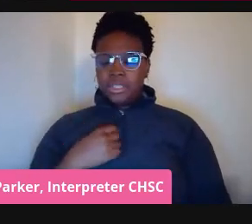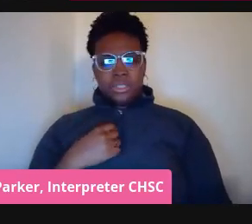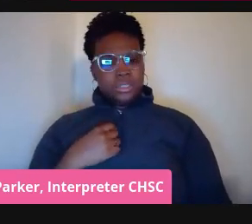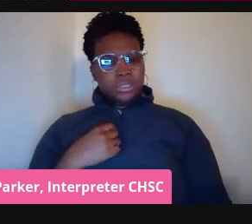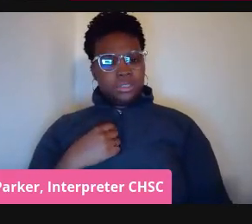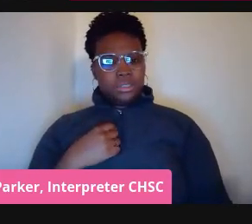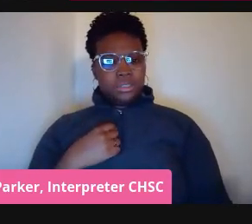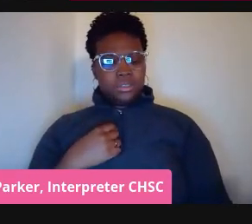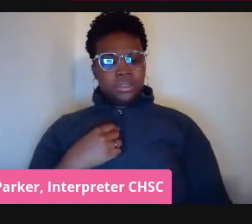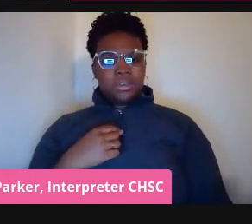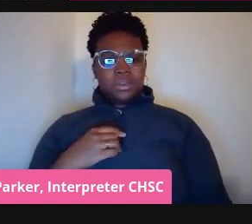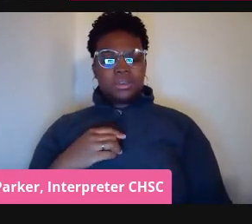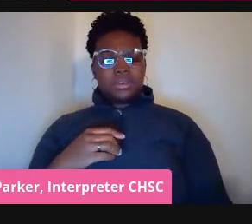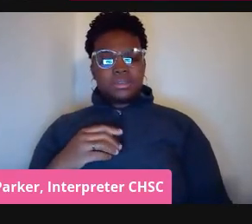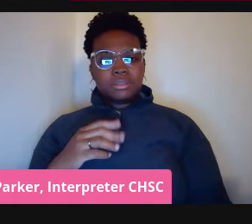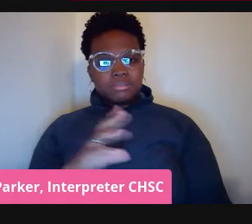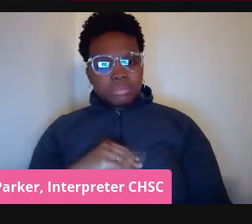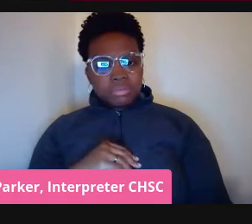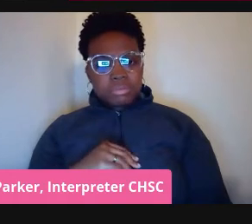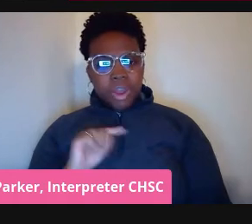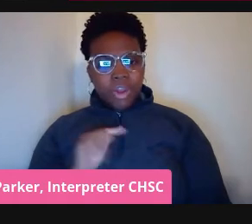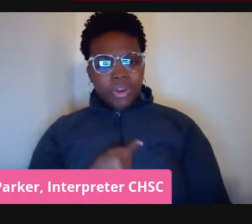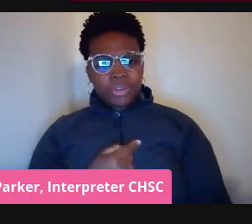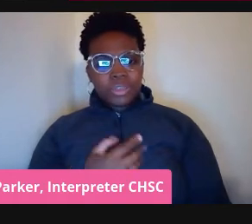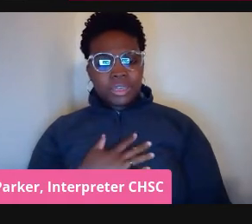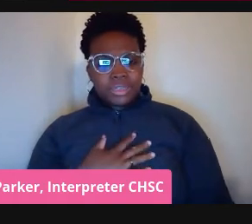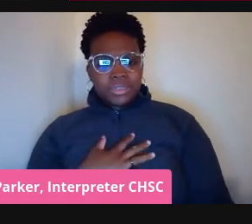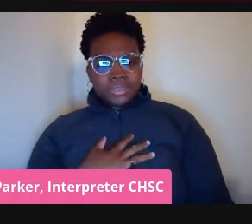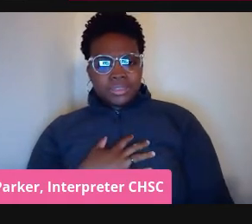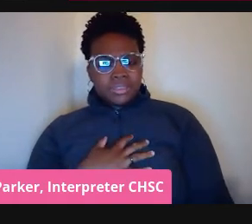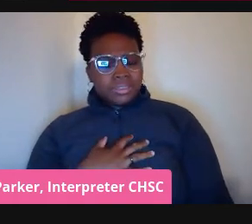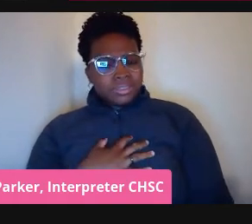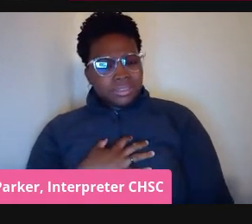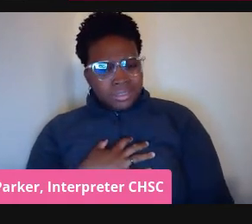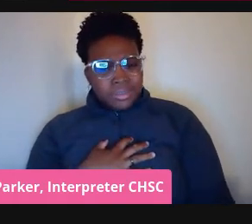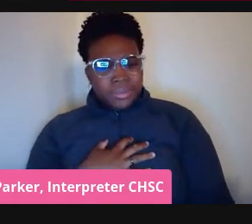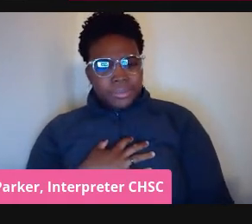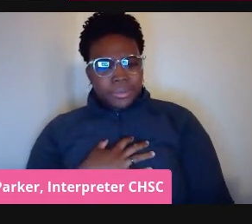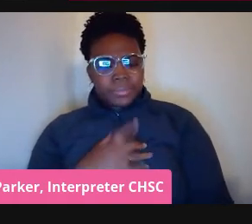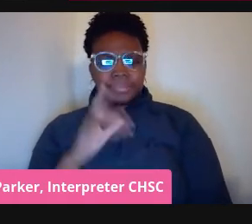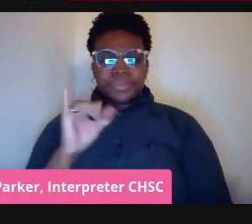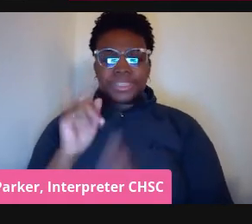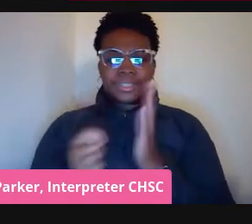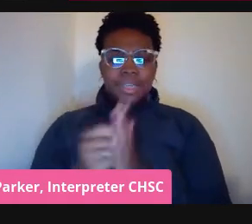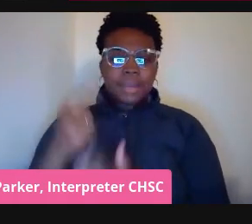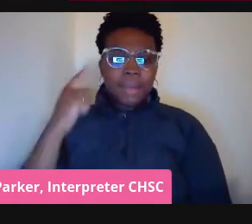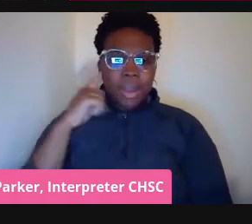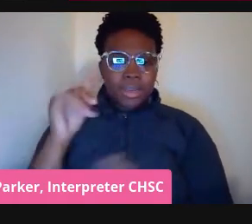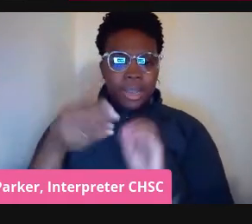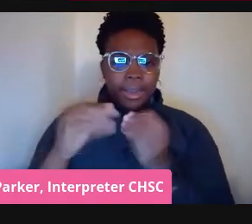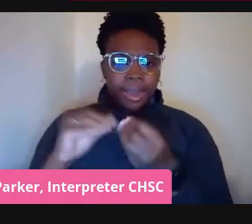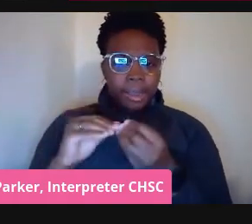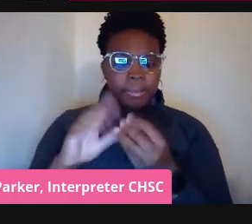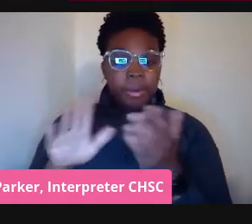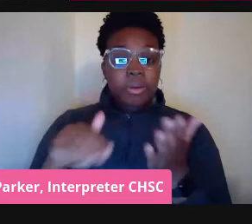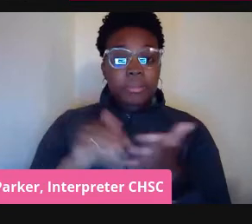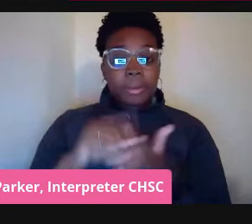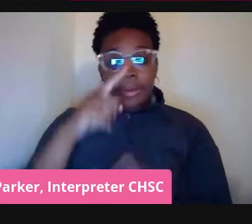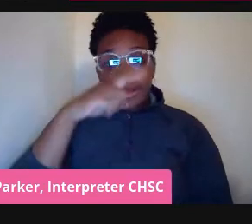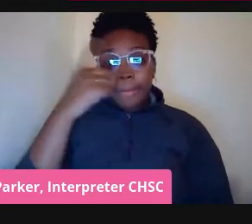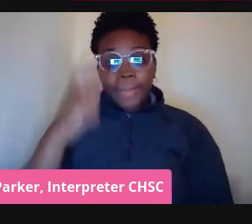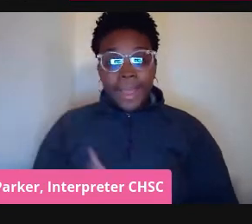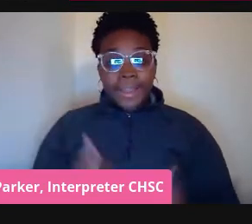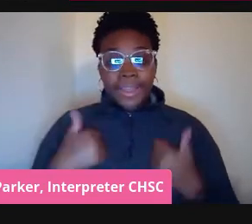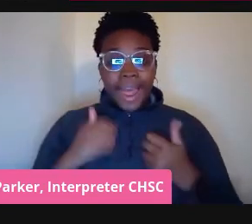I felt hurt, to be honest with you. At the time that I heard that number, we were in the middle of the Black Lives Matter